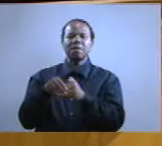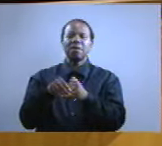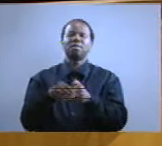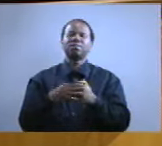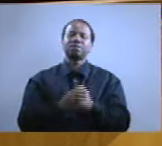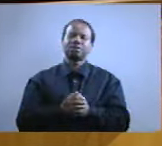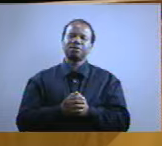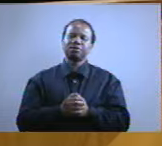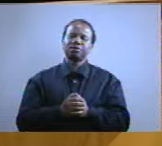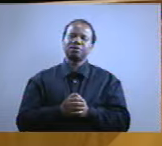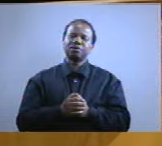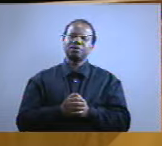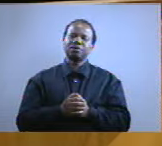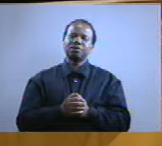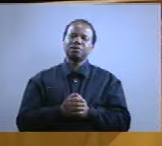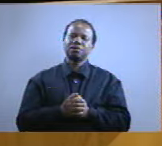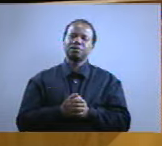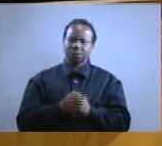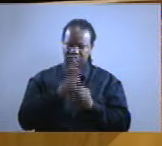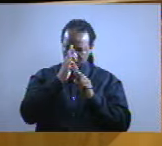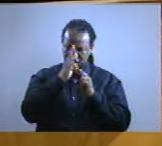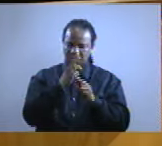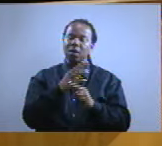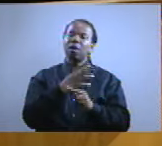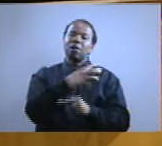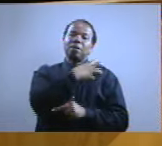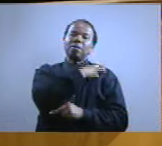honorable ministers.